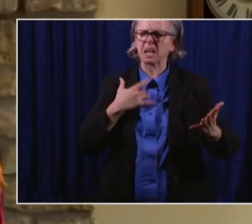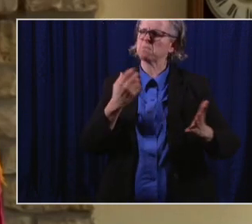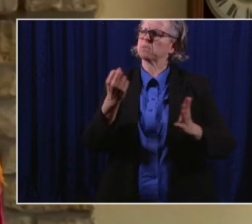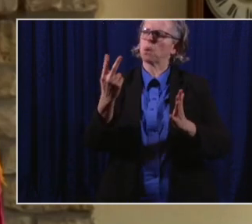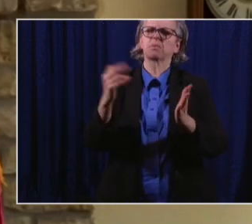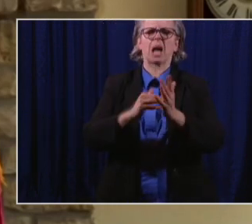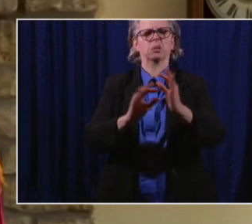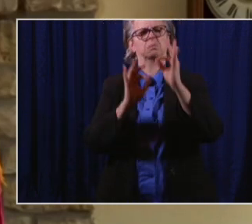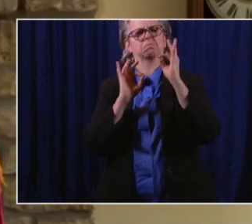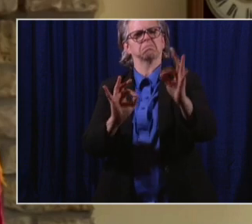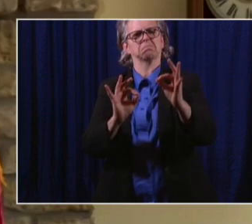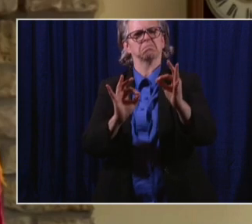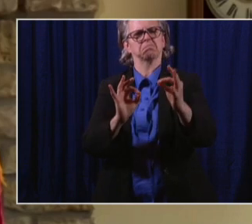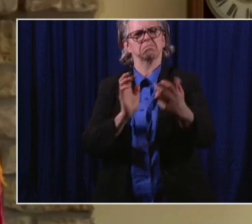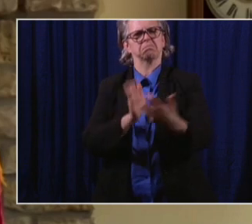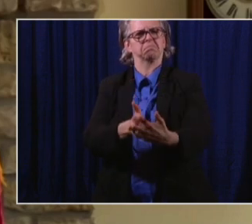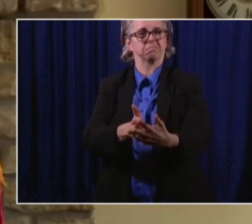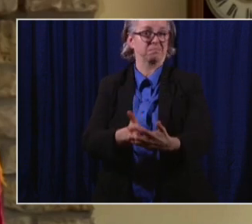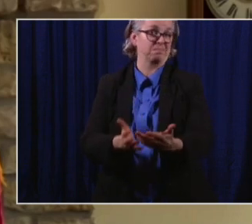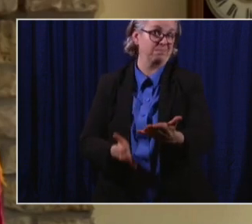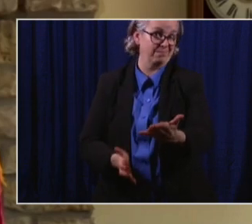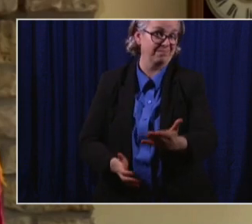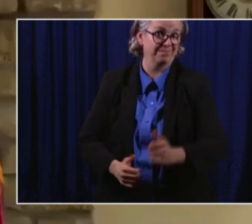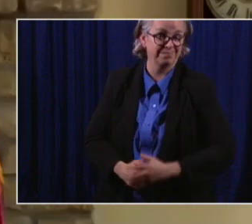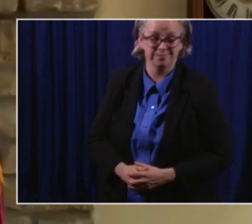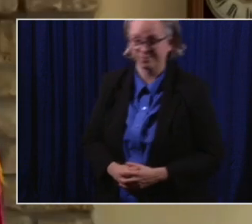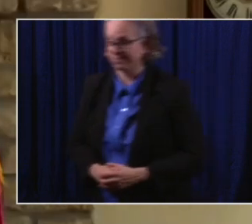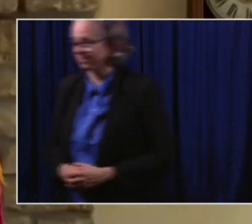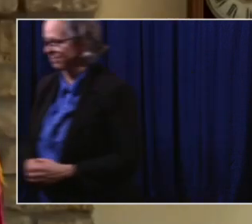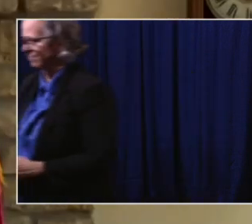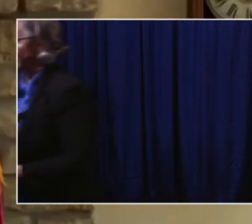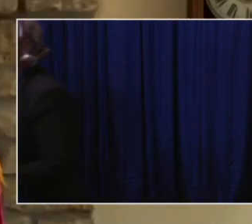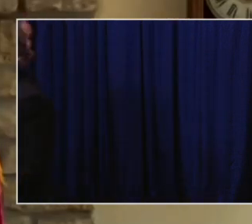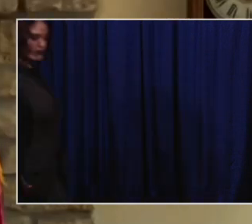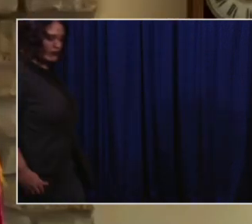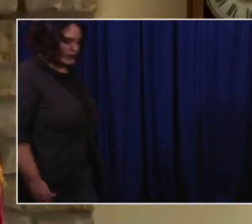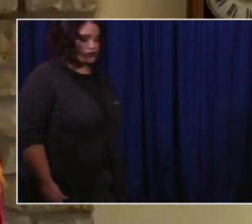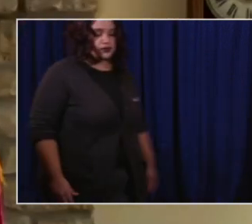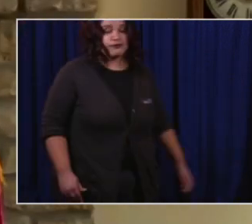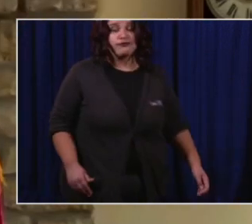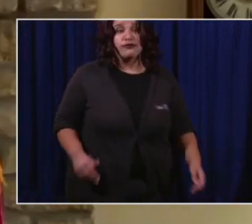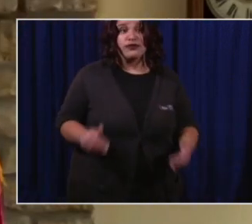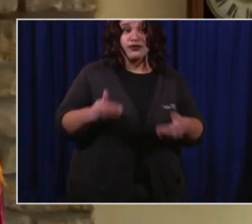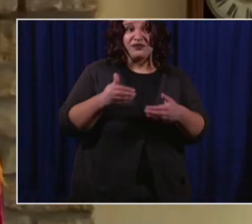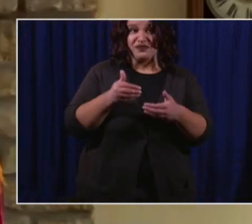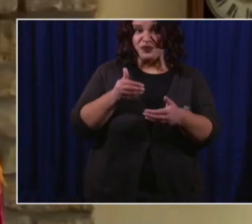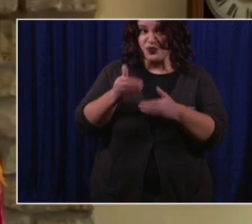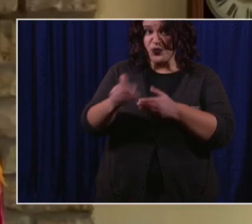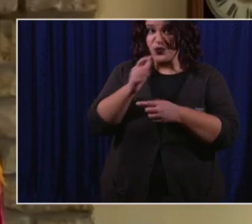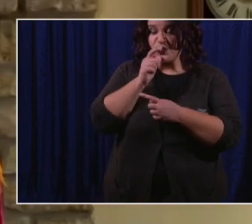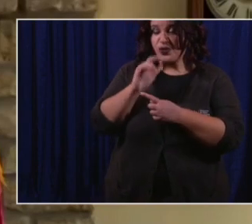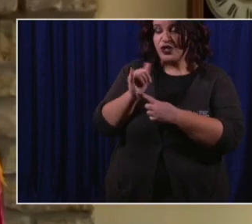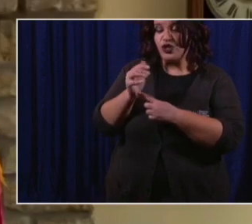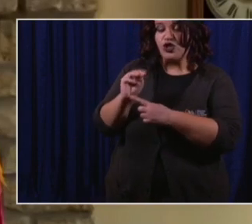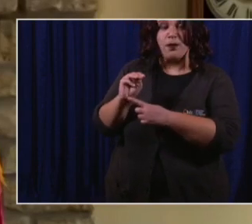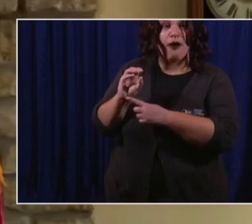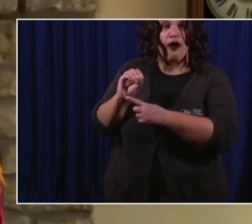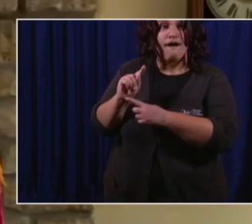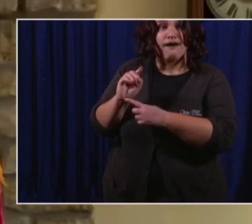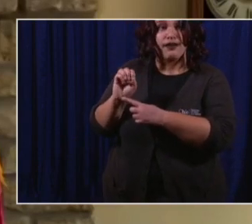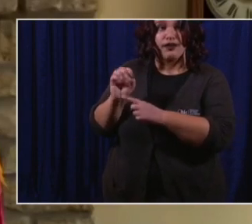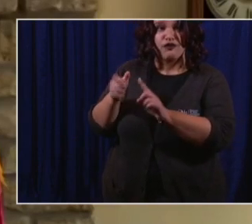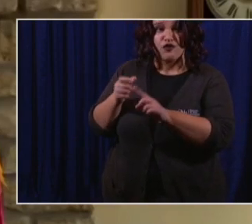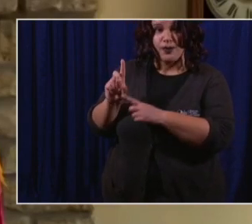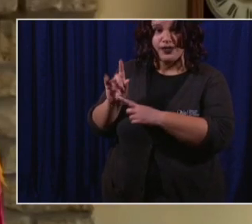question is from Jim Oddie at WHIO in Dayton. Hey, Jim. Hey, Governor. Given the fact